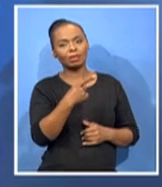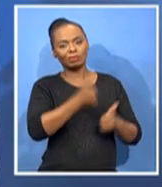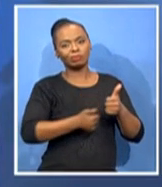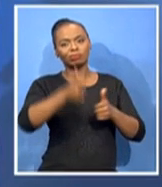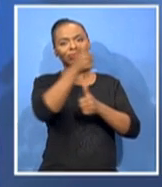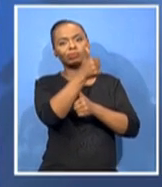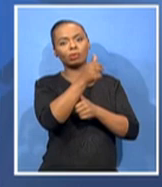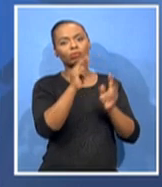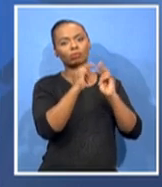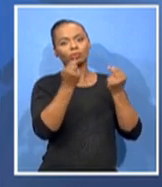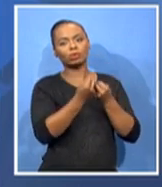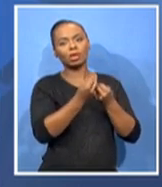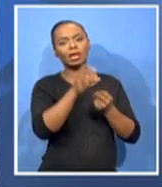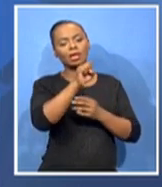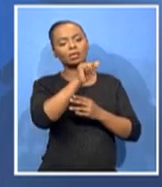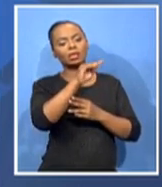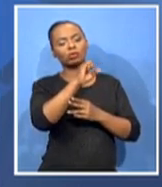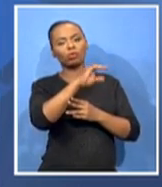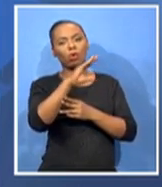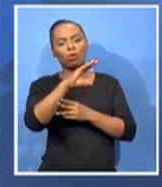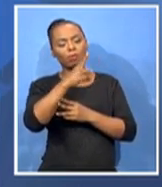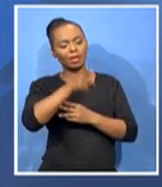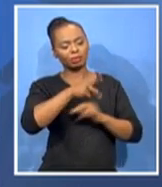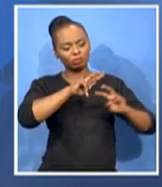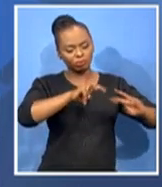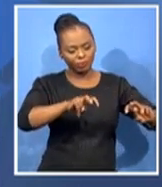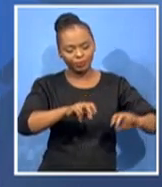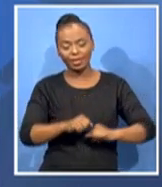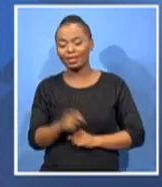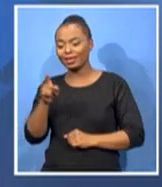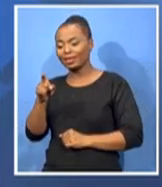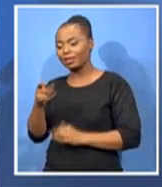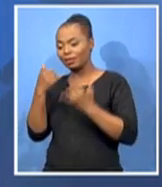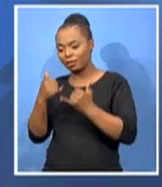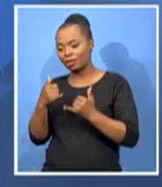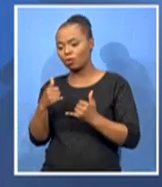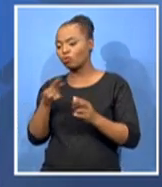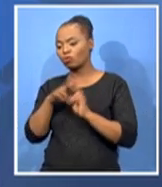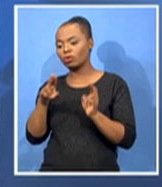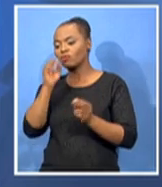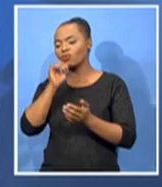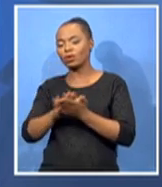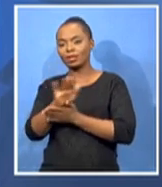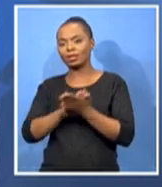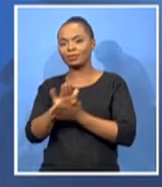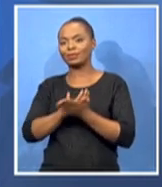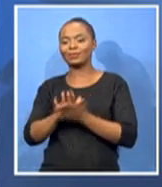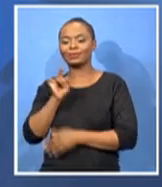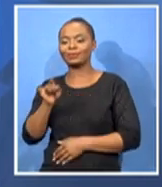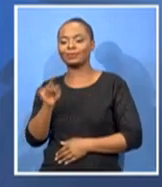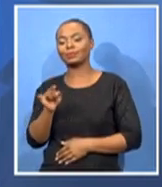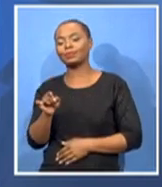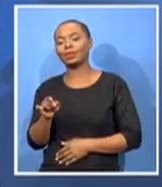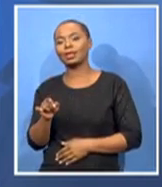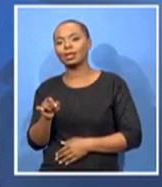vast. It's undulating and quite an unforgiving area. So we needed the resources, both manpower